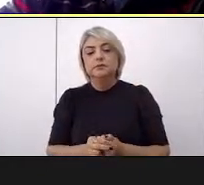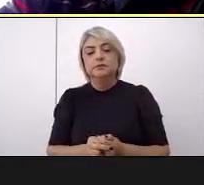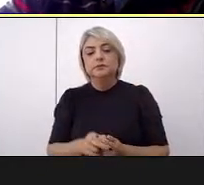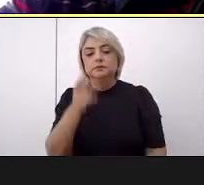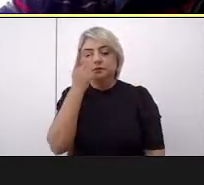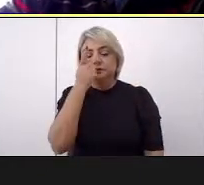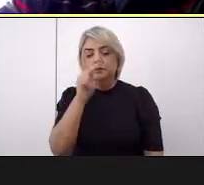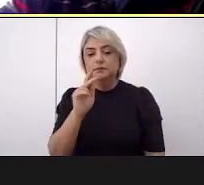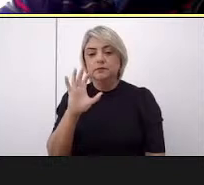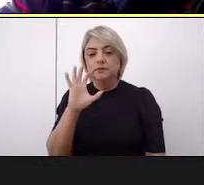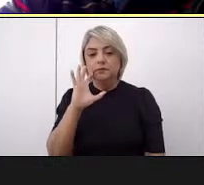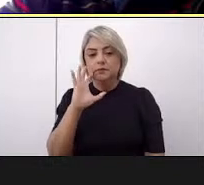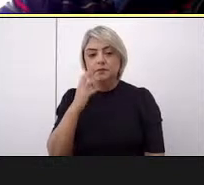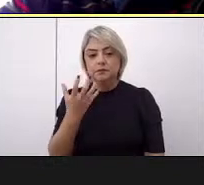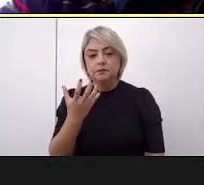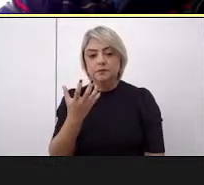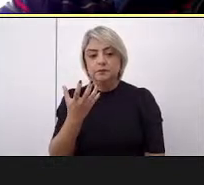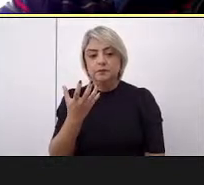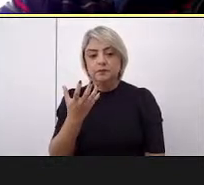arising from public action.